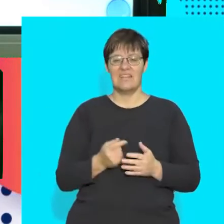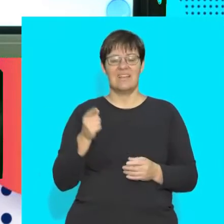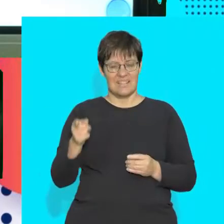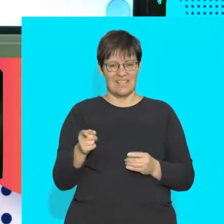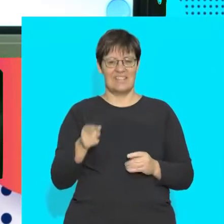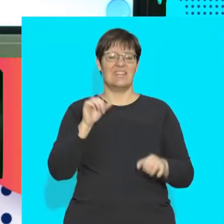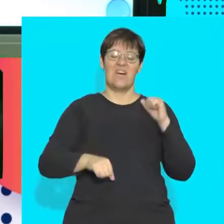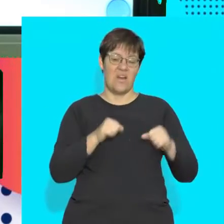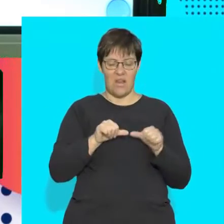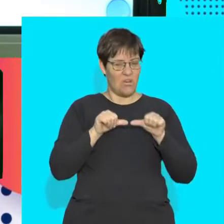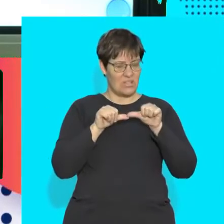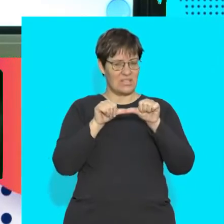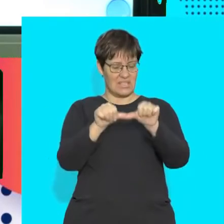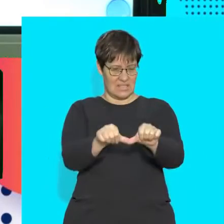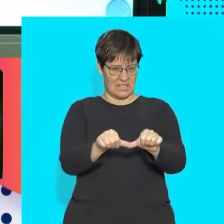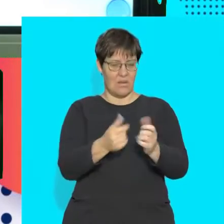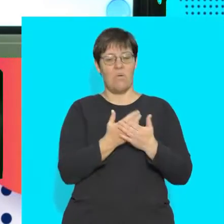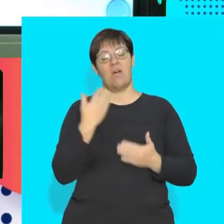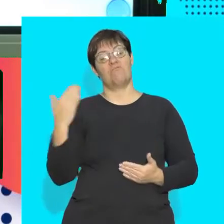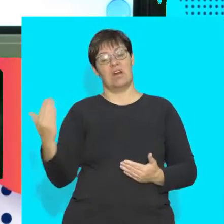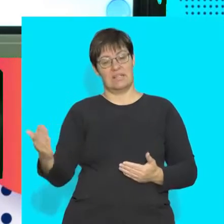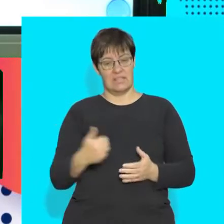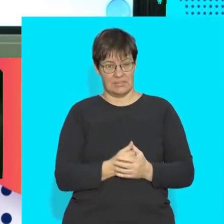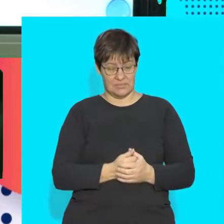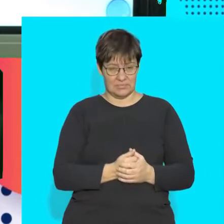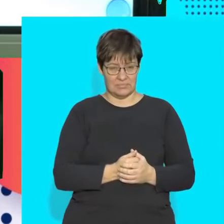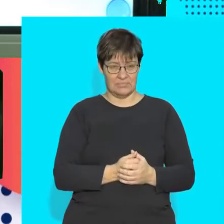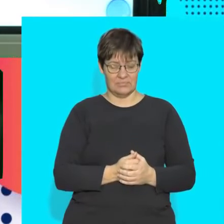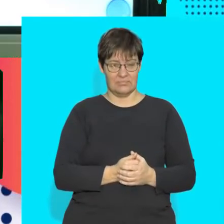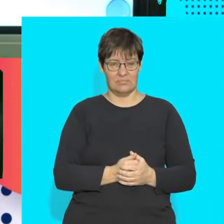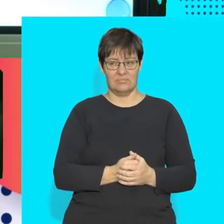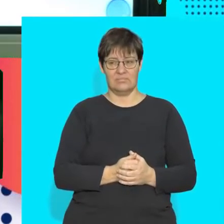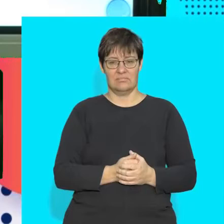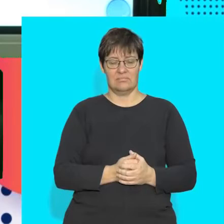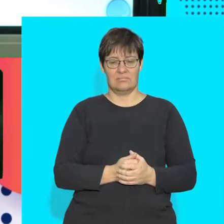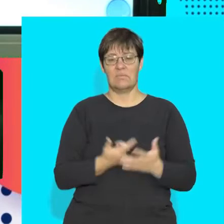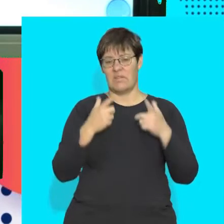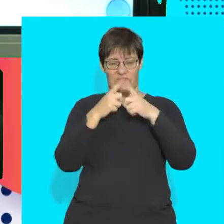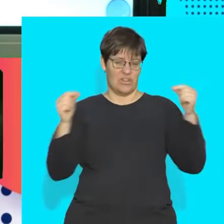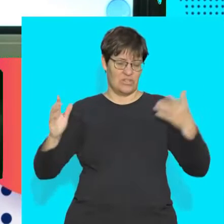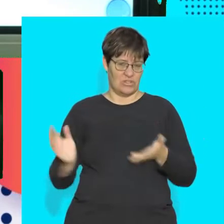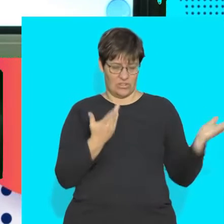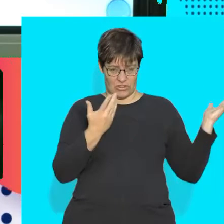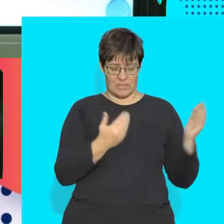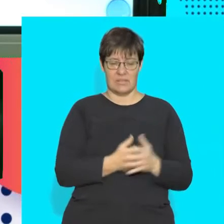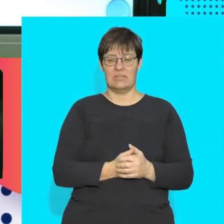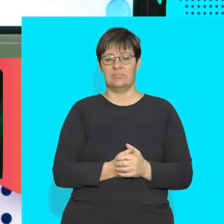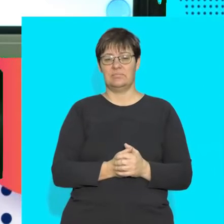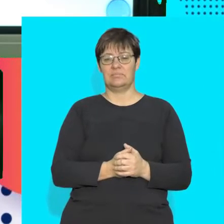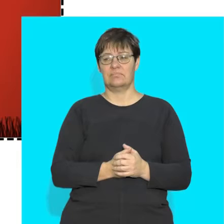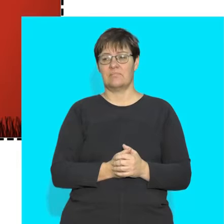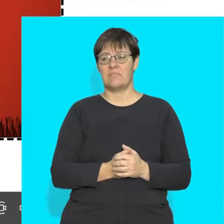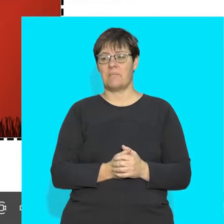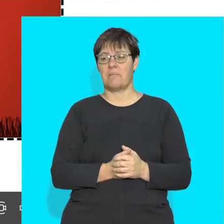Constant velocity, because he was going to the right, okay? So he finished, he ran out of space, he was